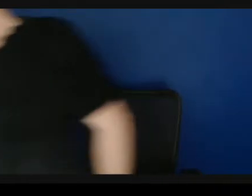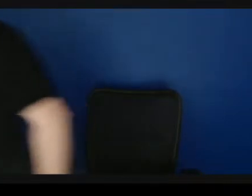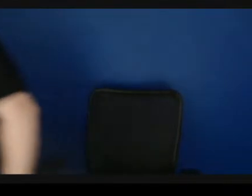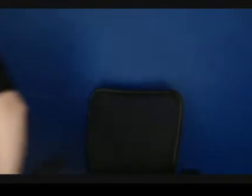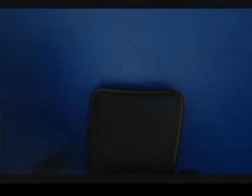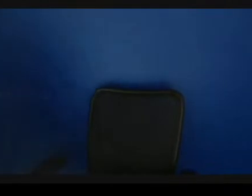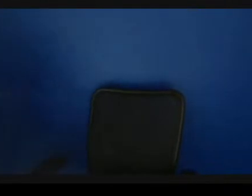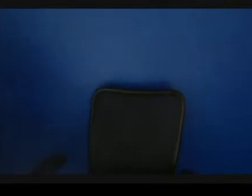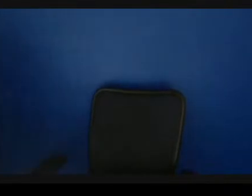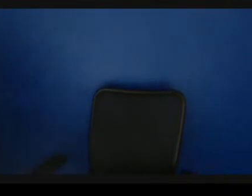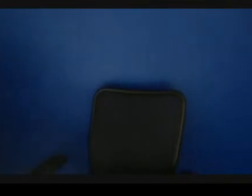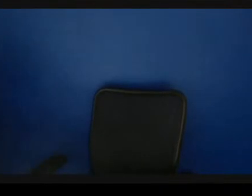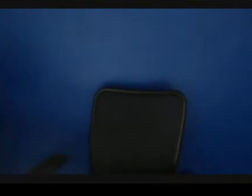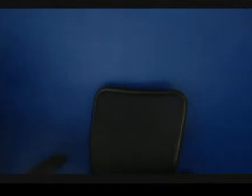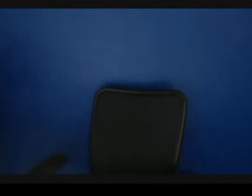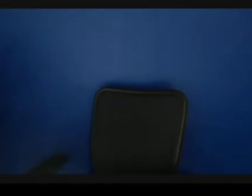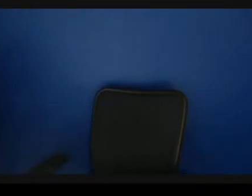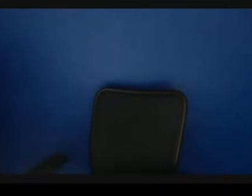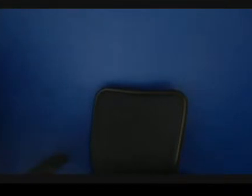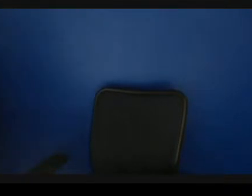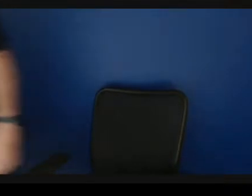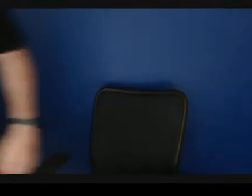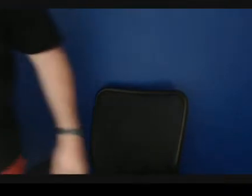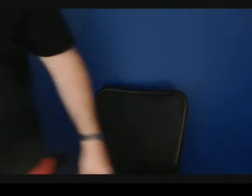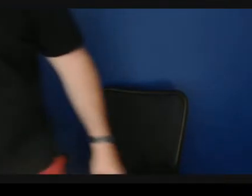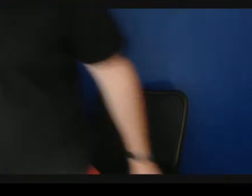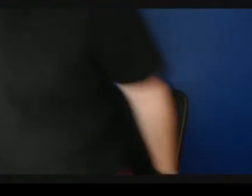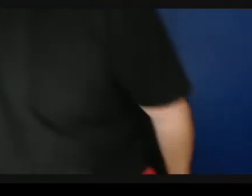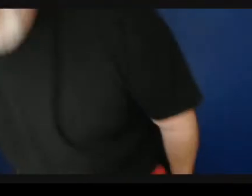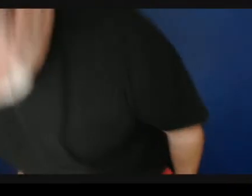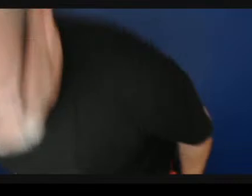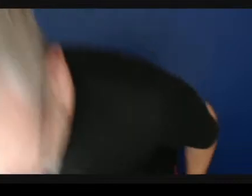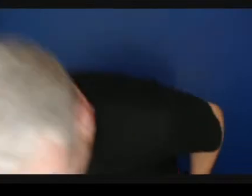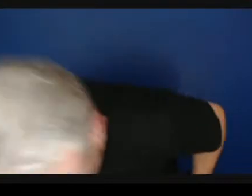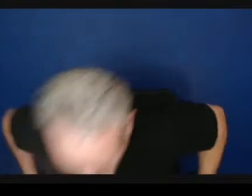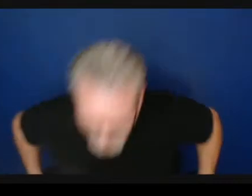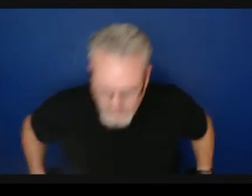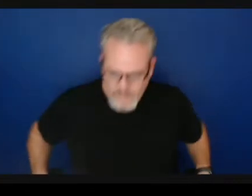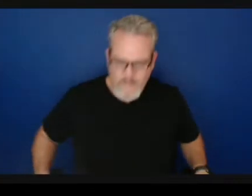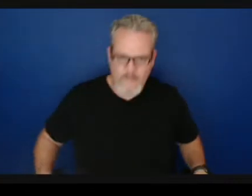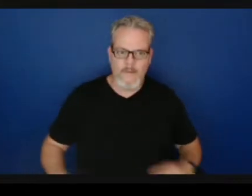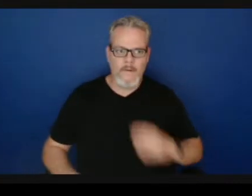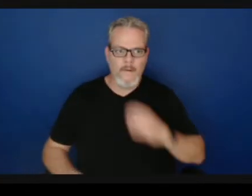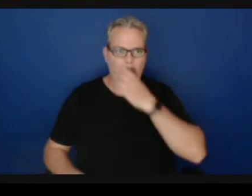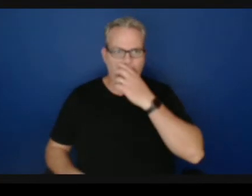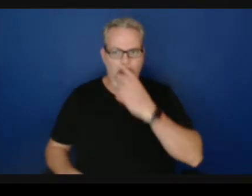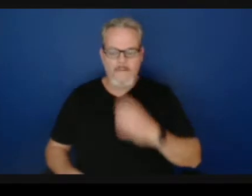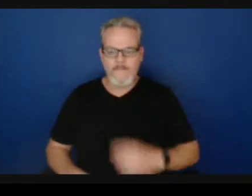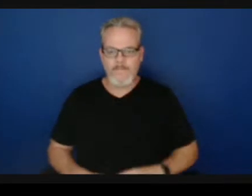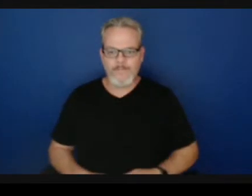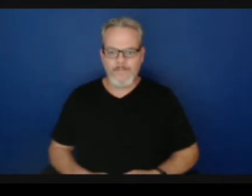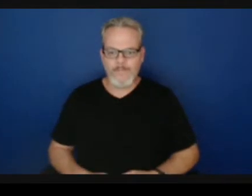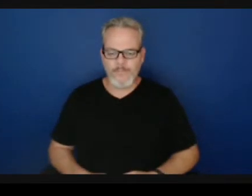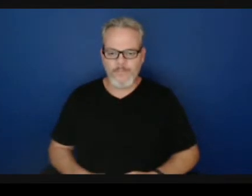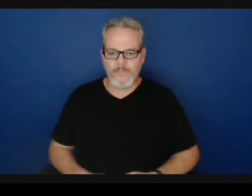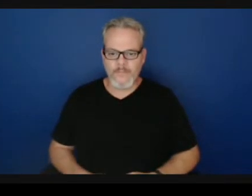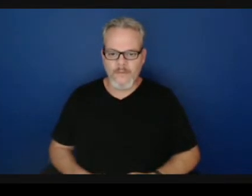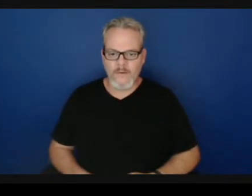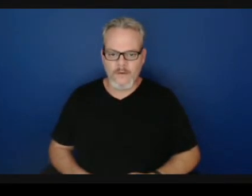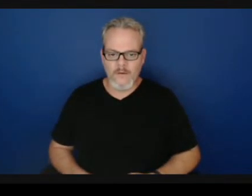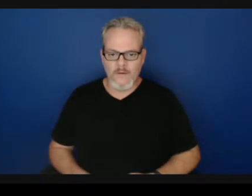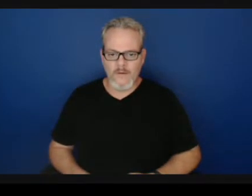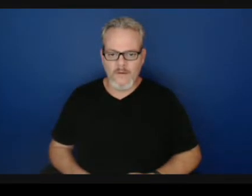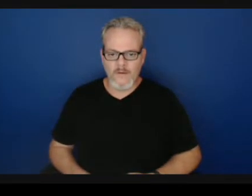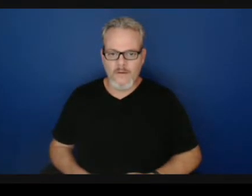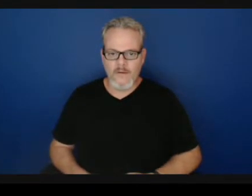to 2014. So this right here is a 2018 eruption. Right? So here's our up-down,